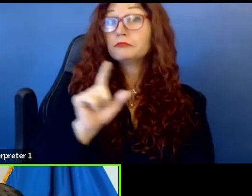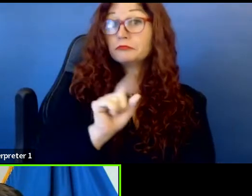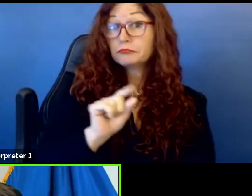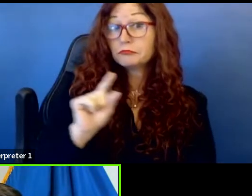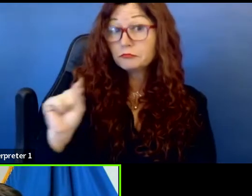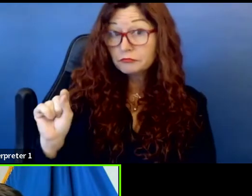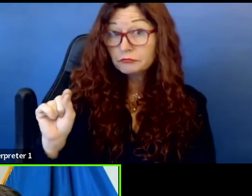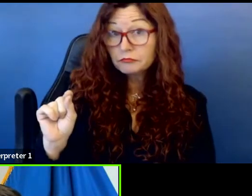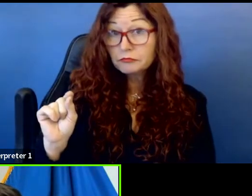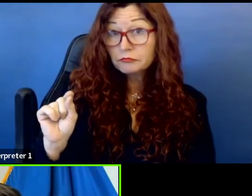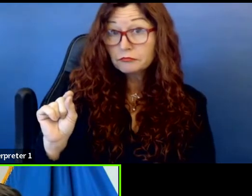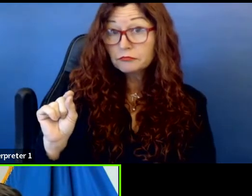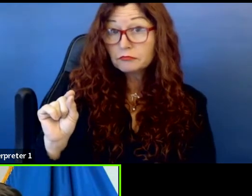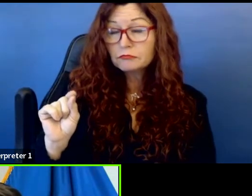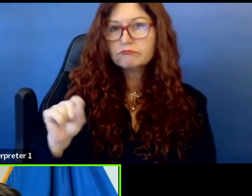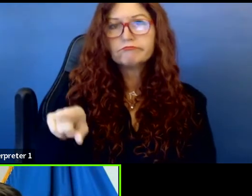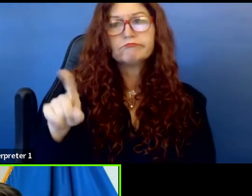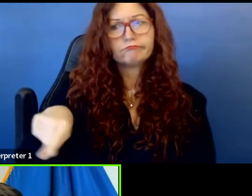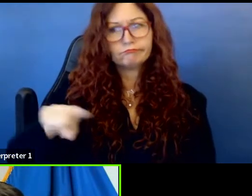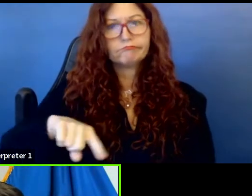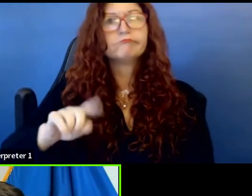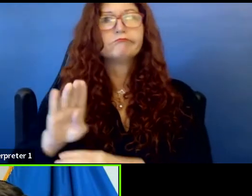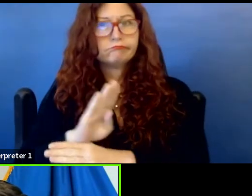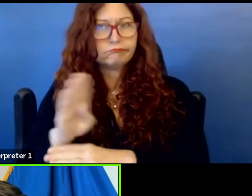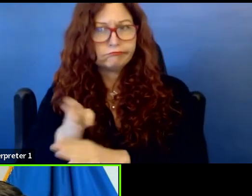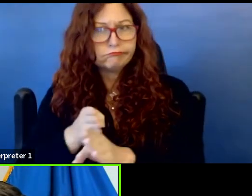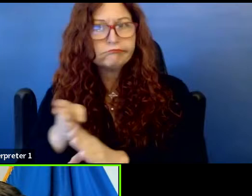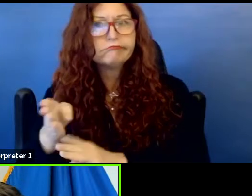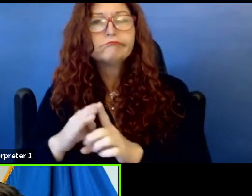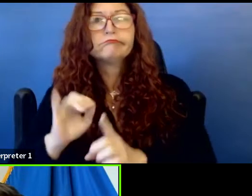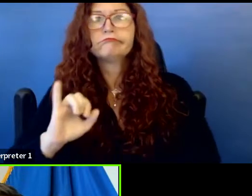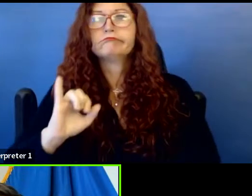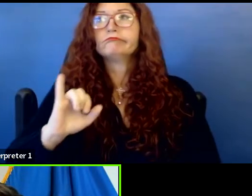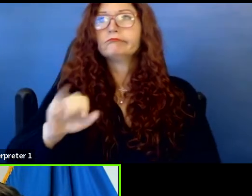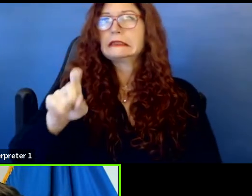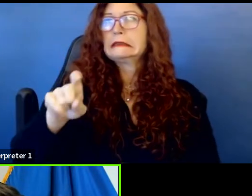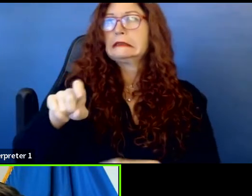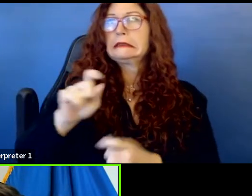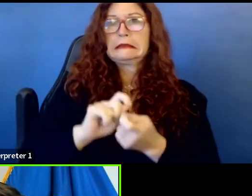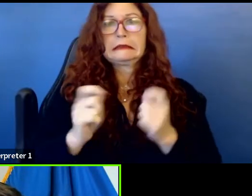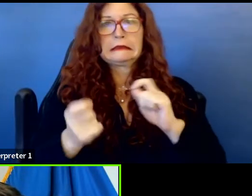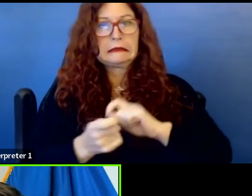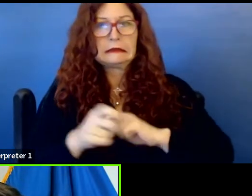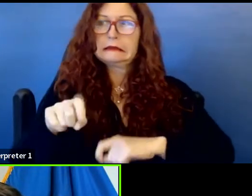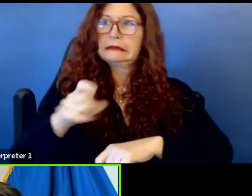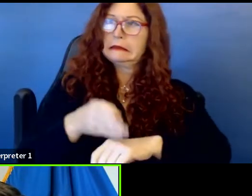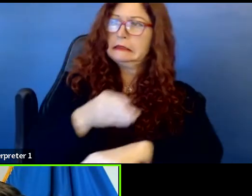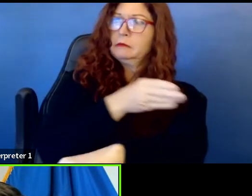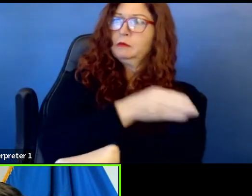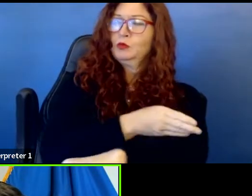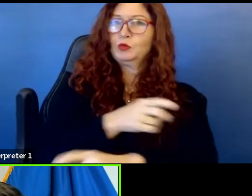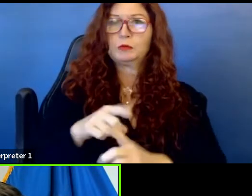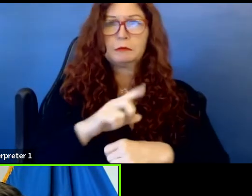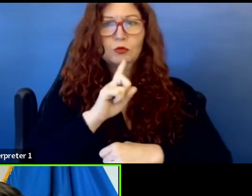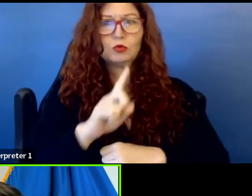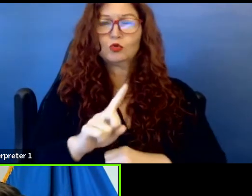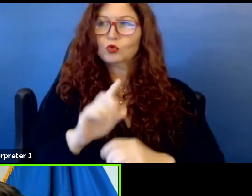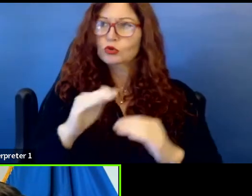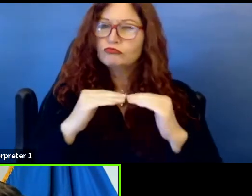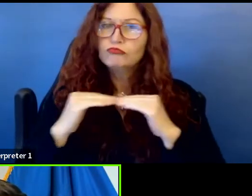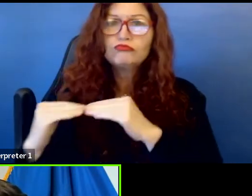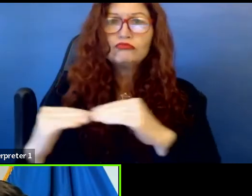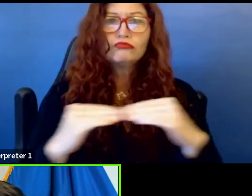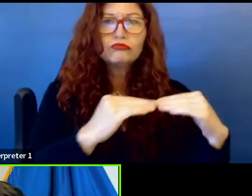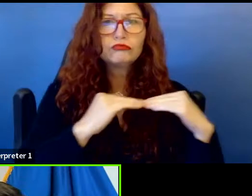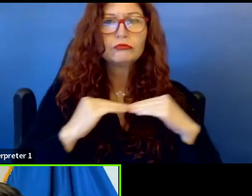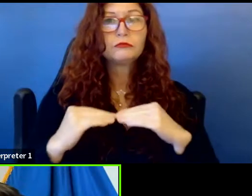influence change and cultivate a more inclusive construction industry a consortium of six leading general contractors founded